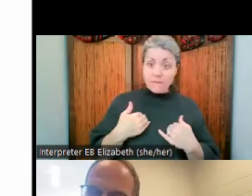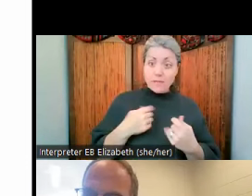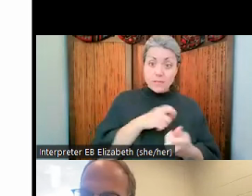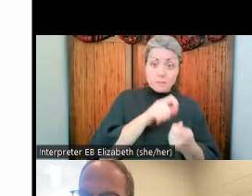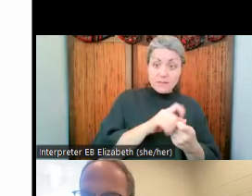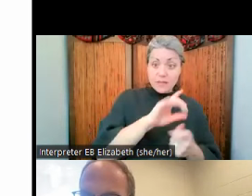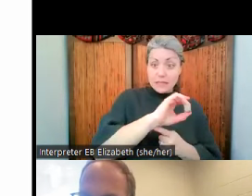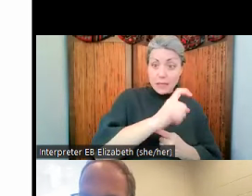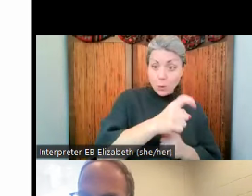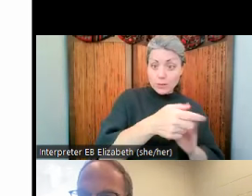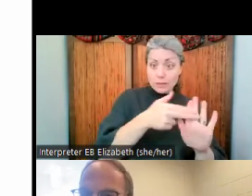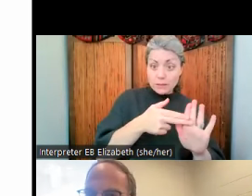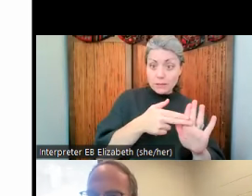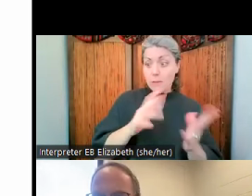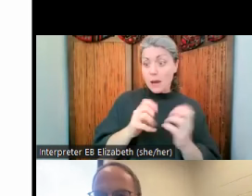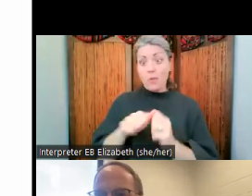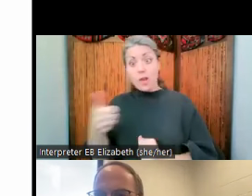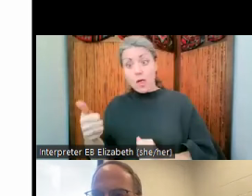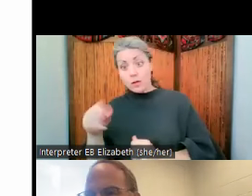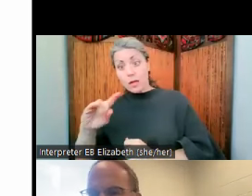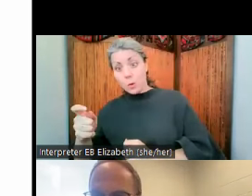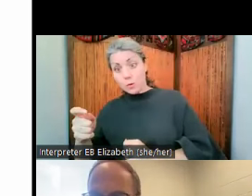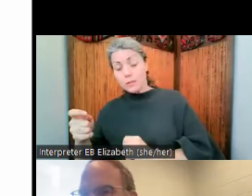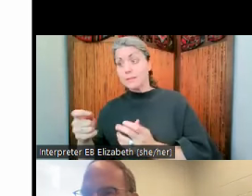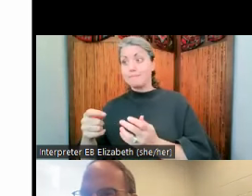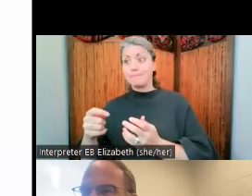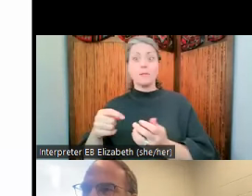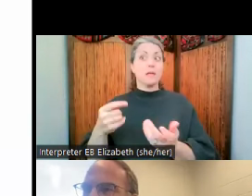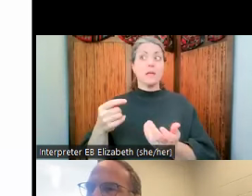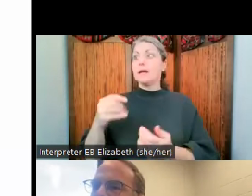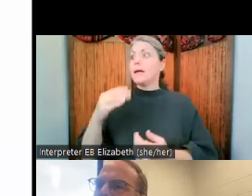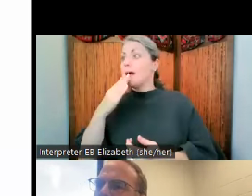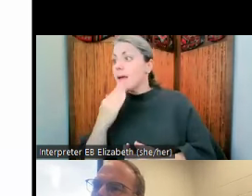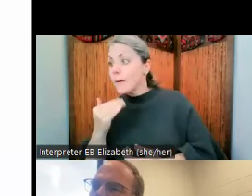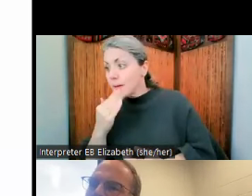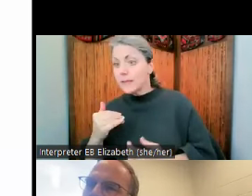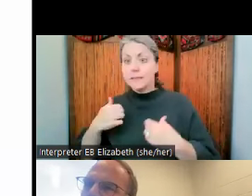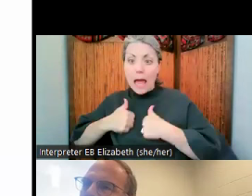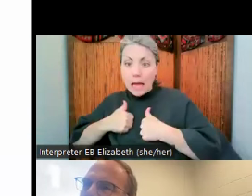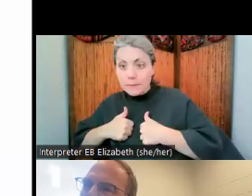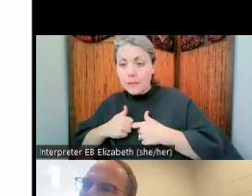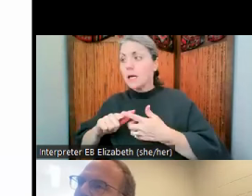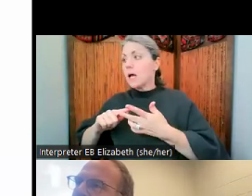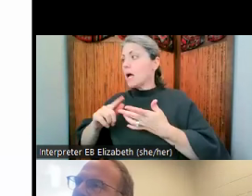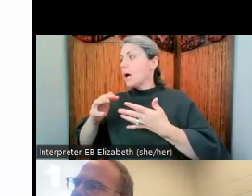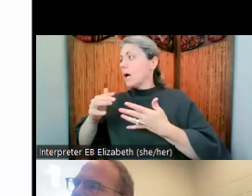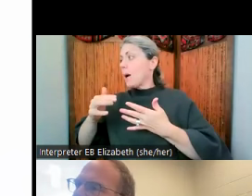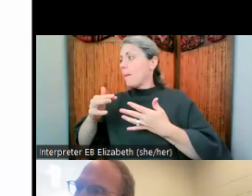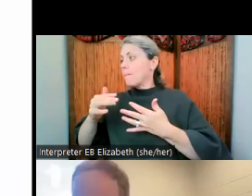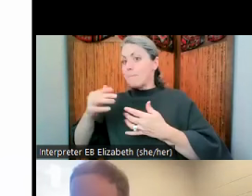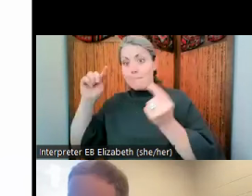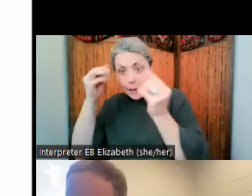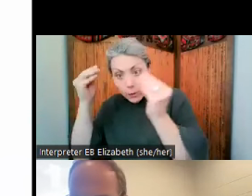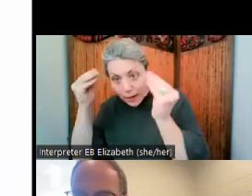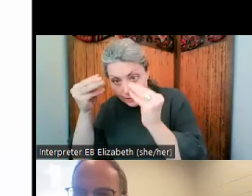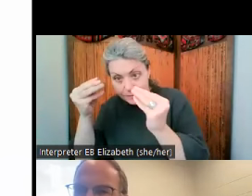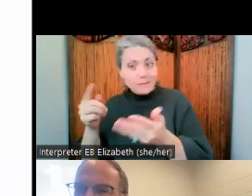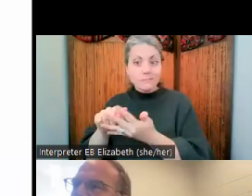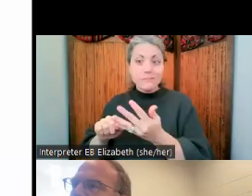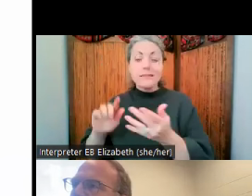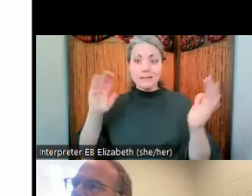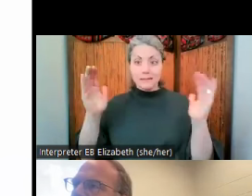for example, than raising a child with asthma or diabetes or migraines. So we did this work with some data science